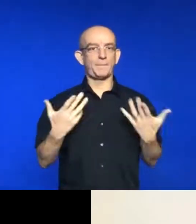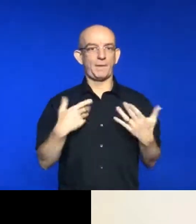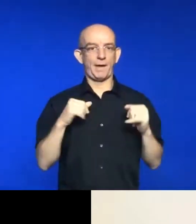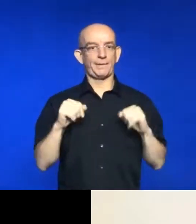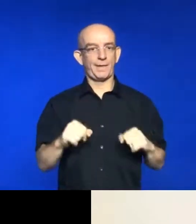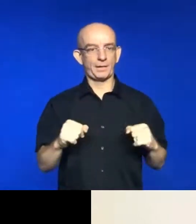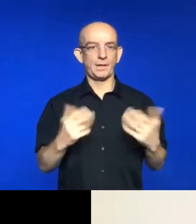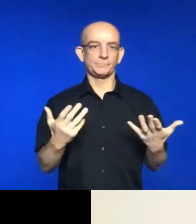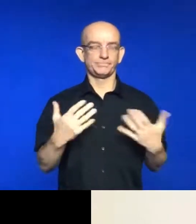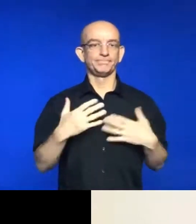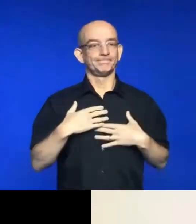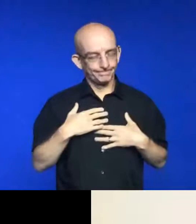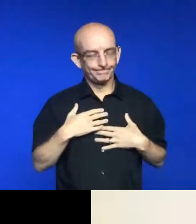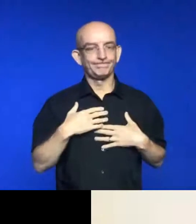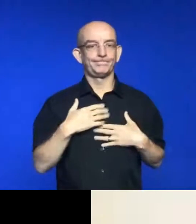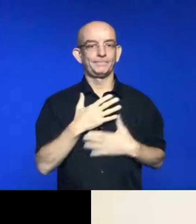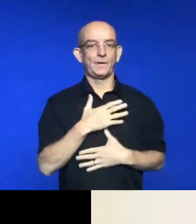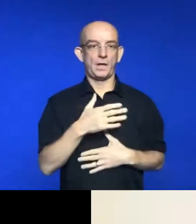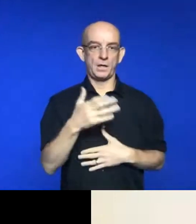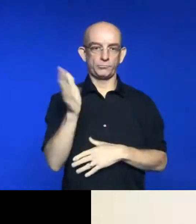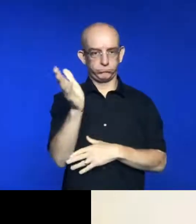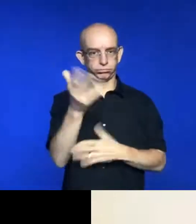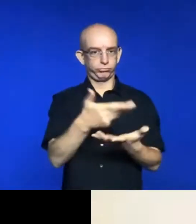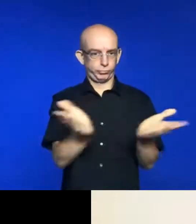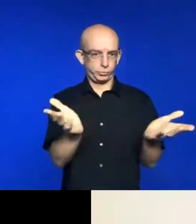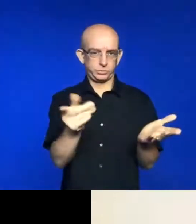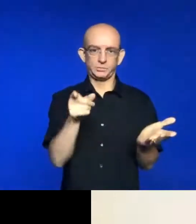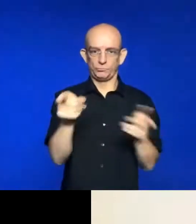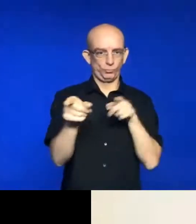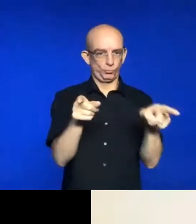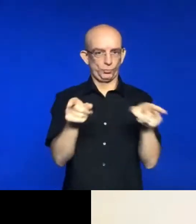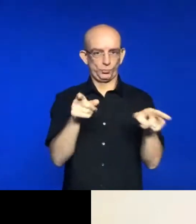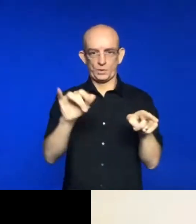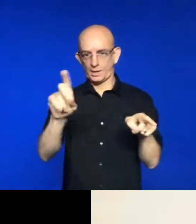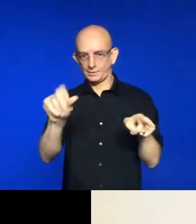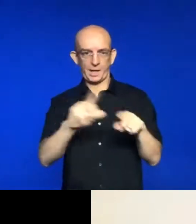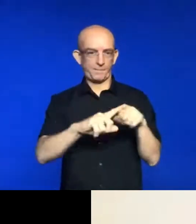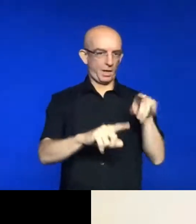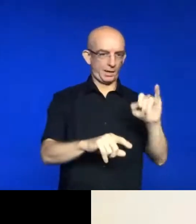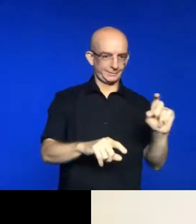organizations, IDA and IDDC, really for the